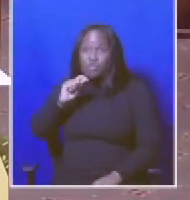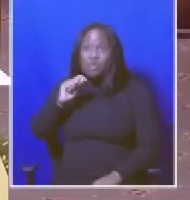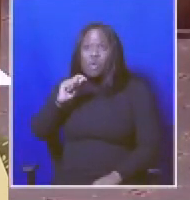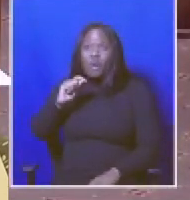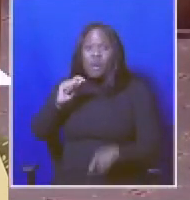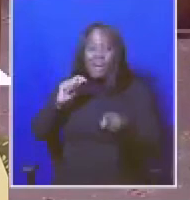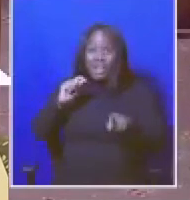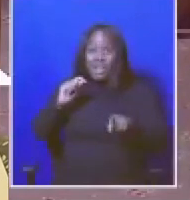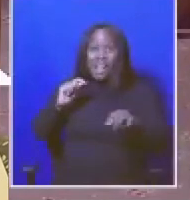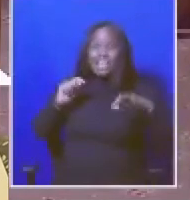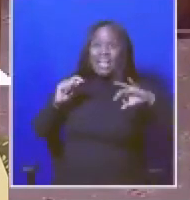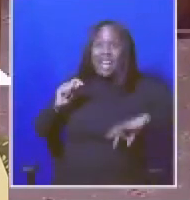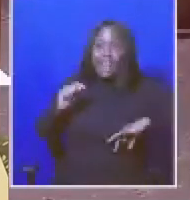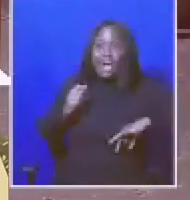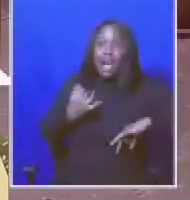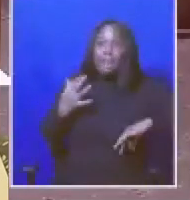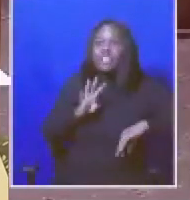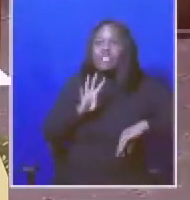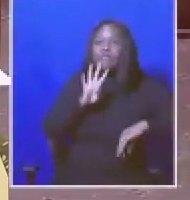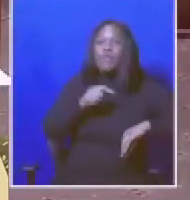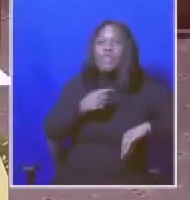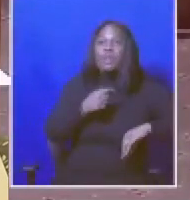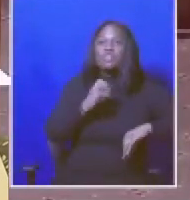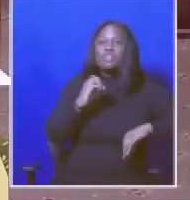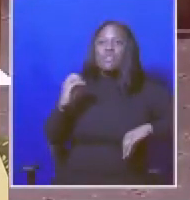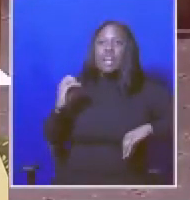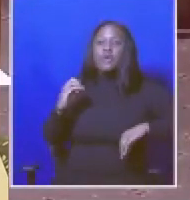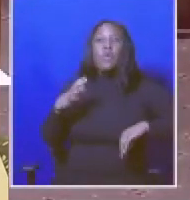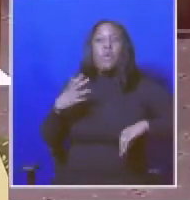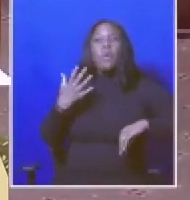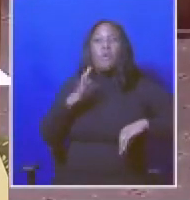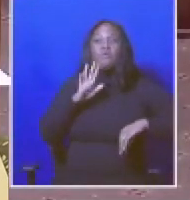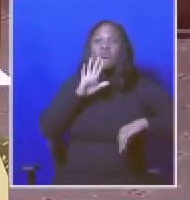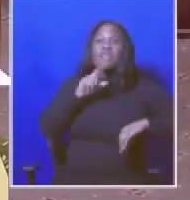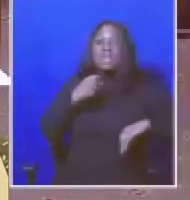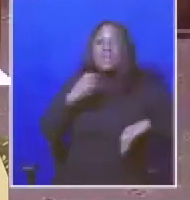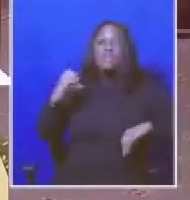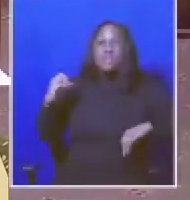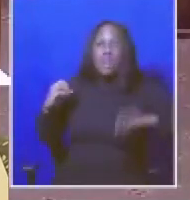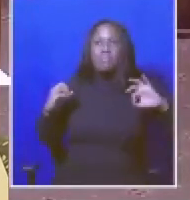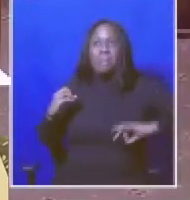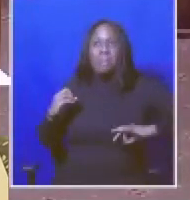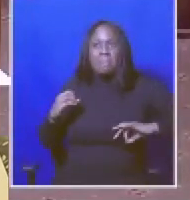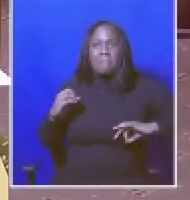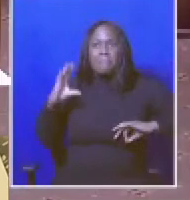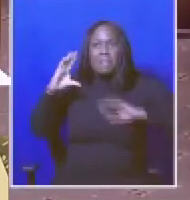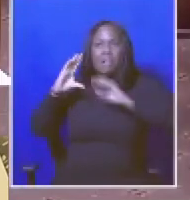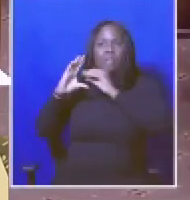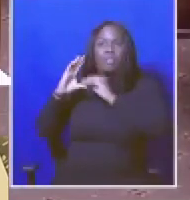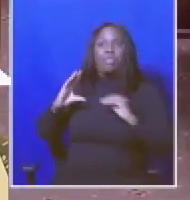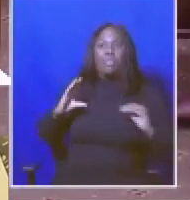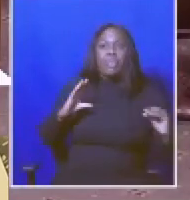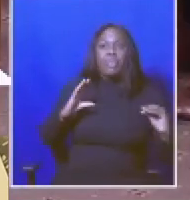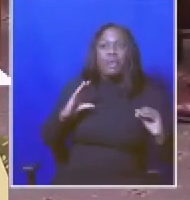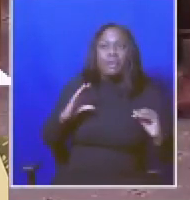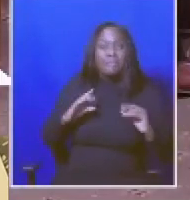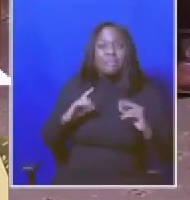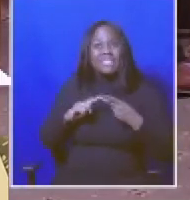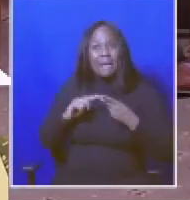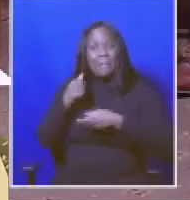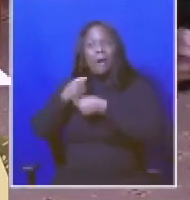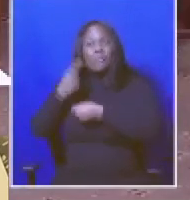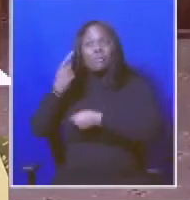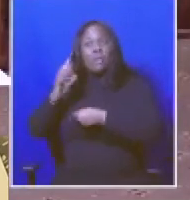rand? I think the savior has been done also in the insourcement of the security guards in Gauteng